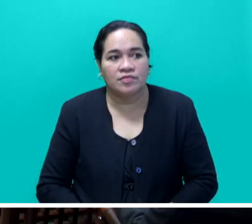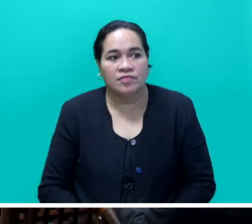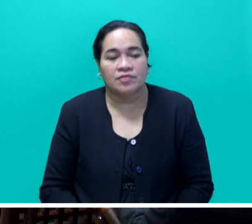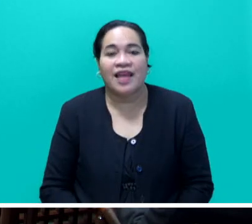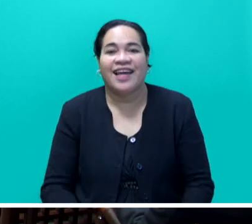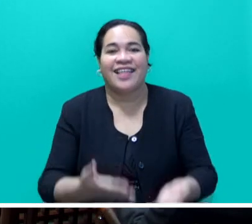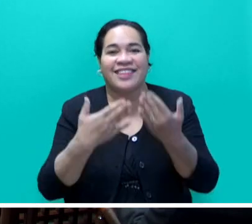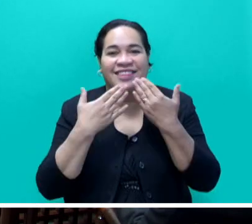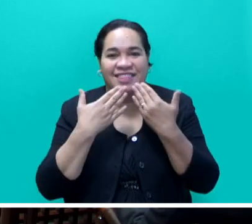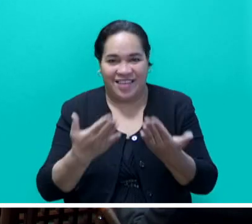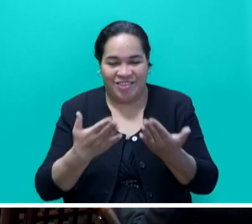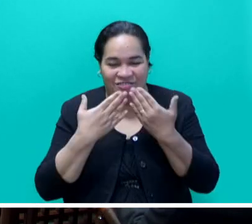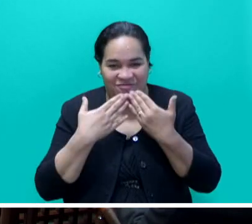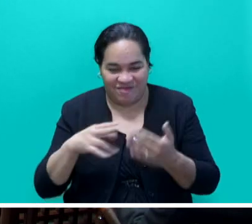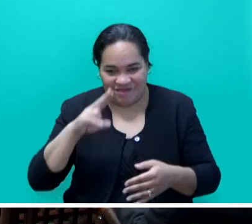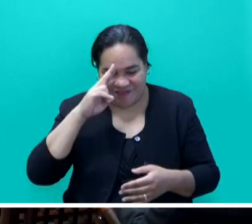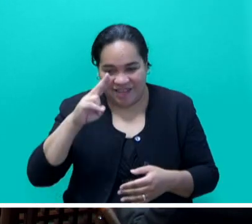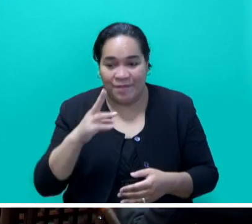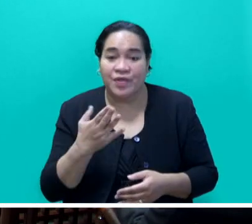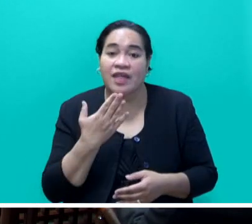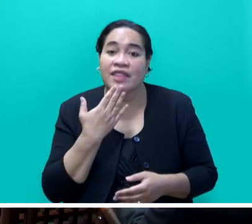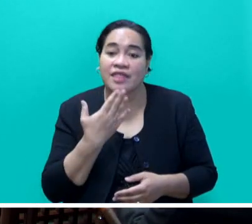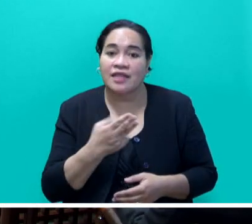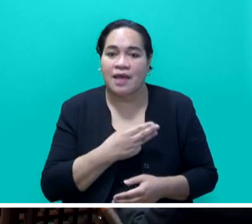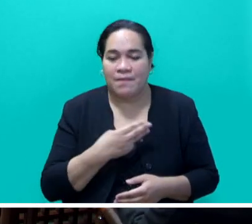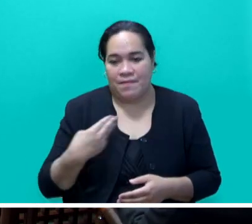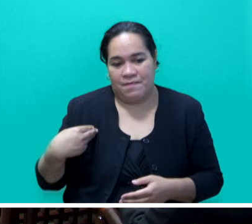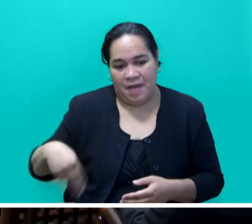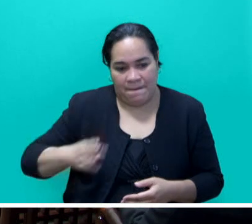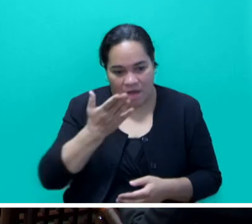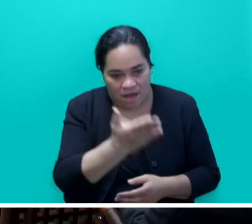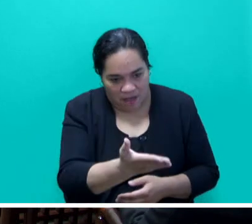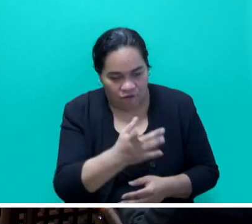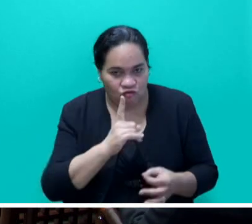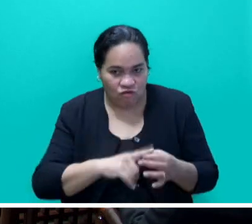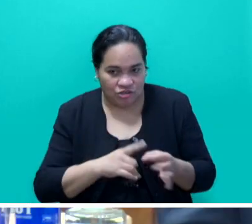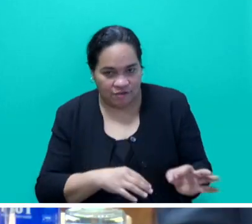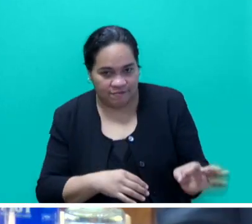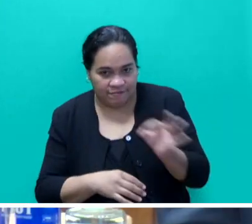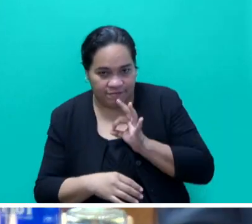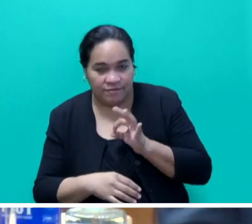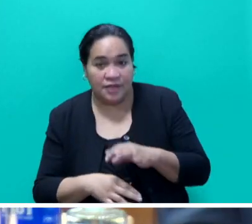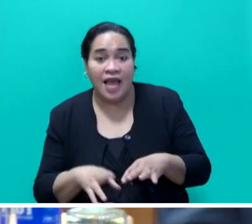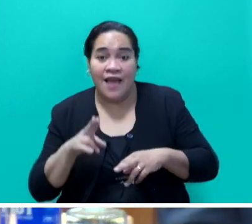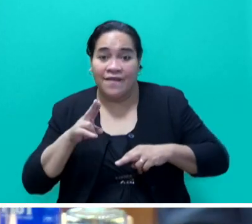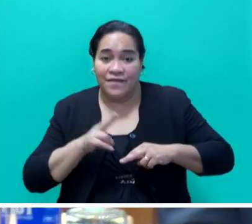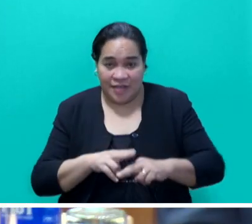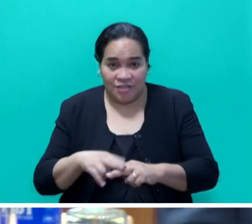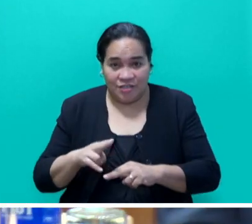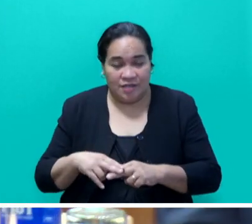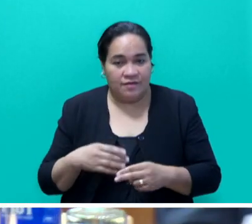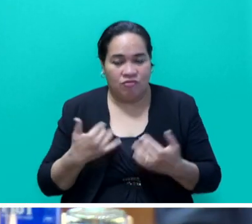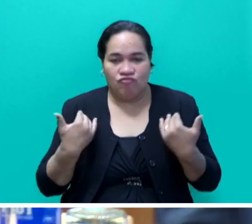Thank you, Mr. Speaker, sir. I also thank the honourable member for his question. Mr. Speaker, sir, Fiji has a rich